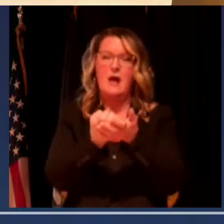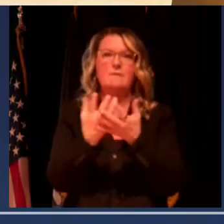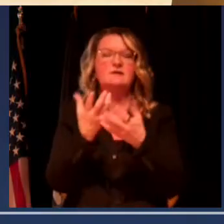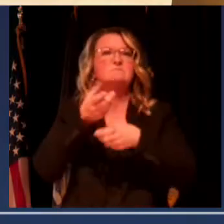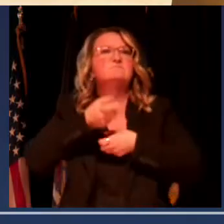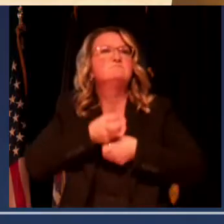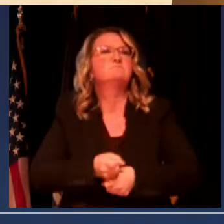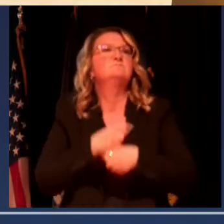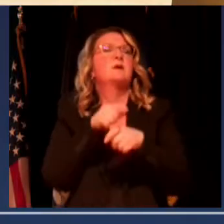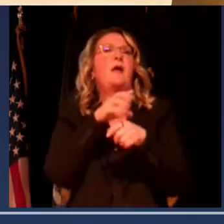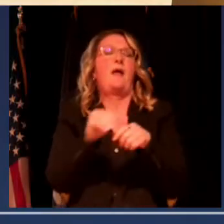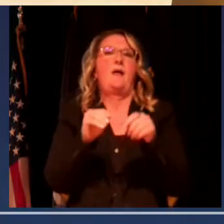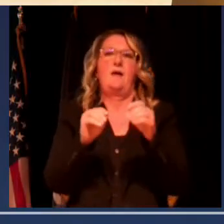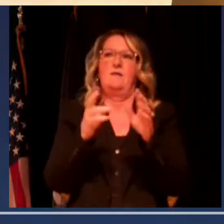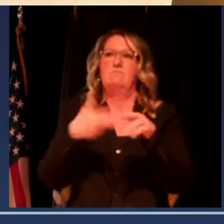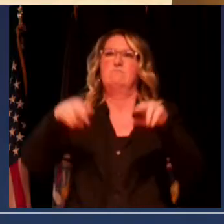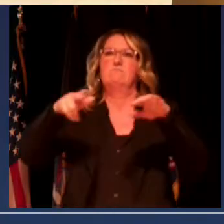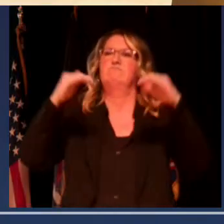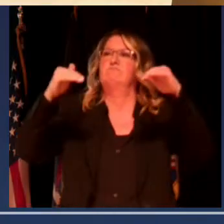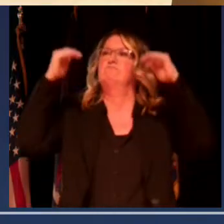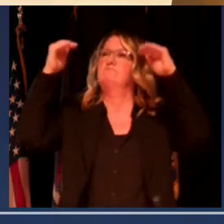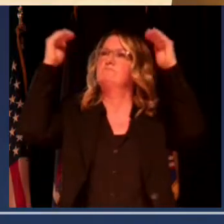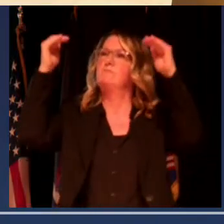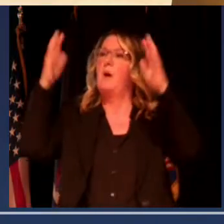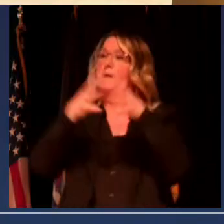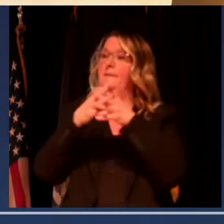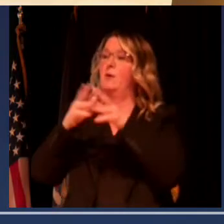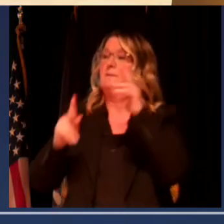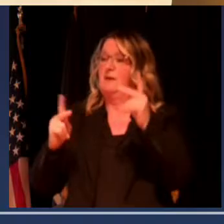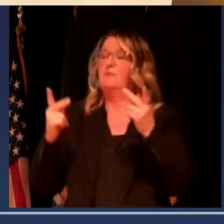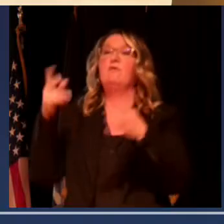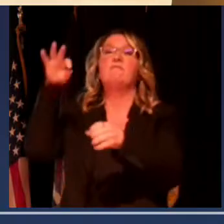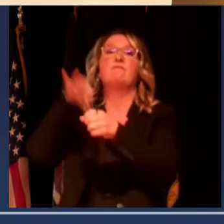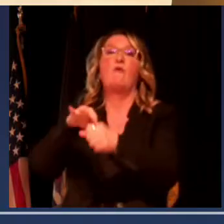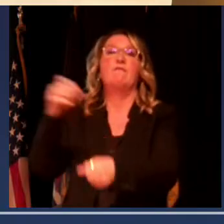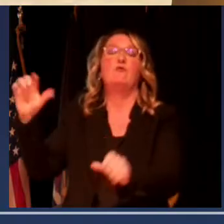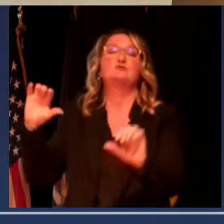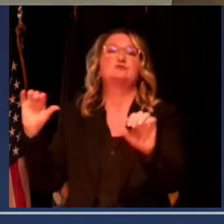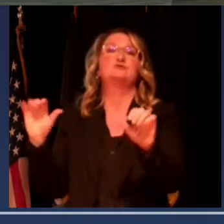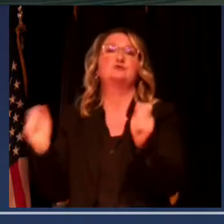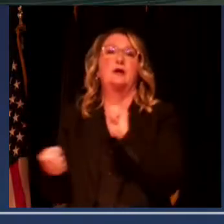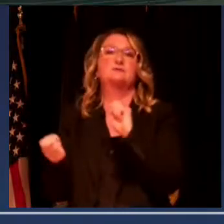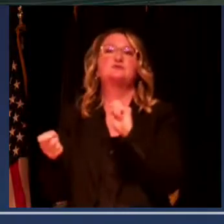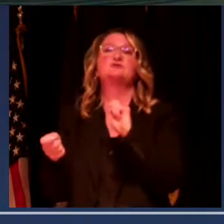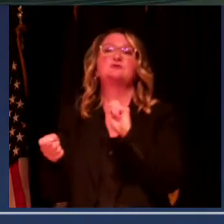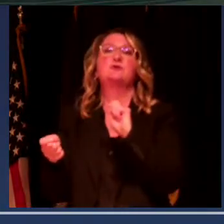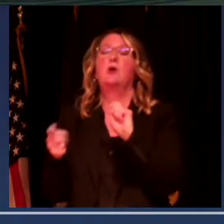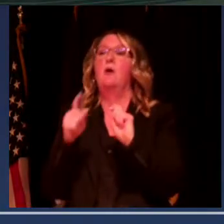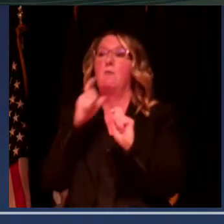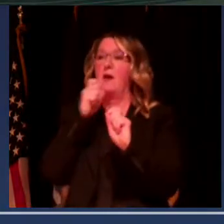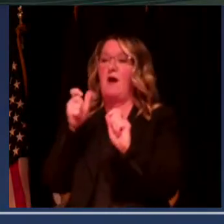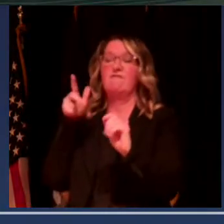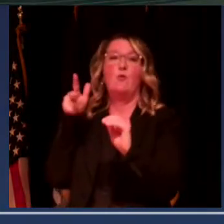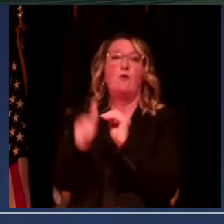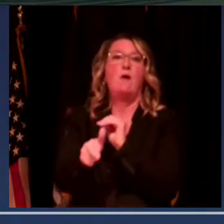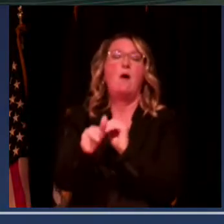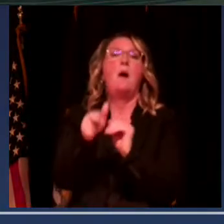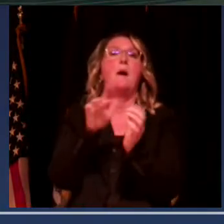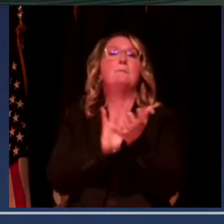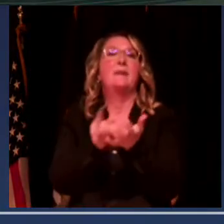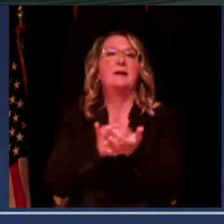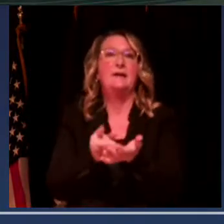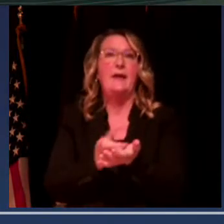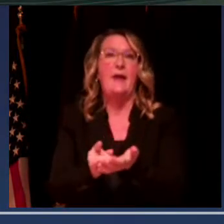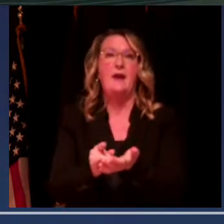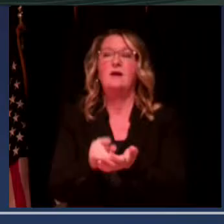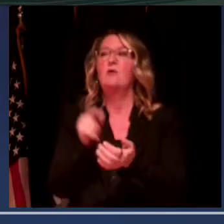mobility. Yes, the American people voted for change. But they did not vote for gutting Medicaid, the health care plan for